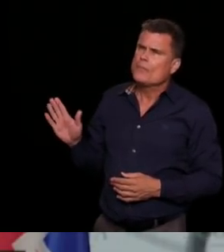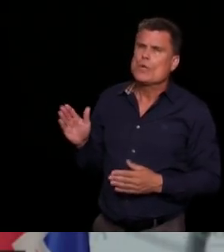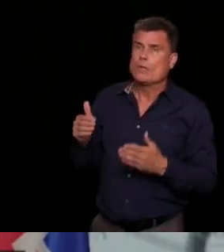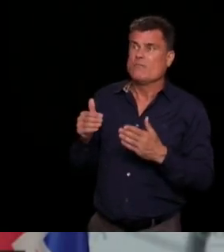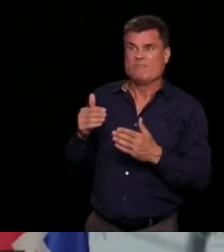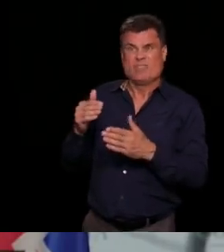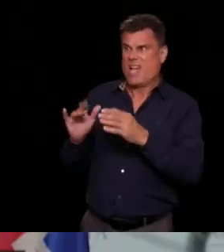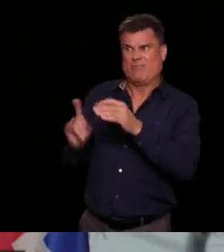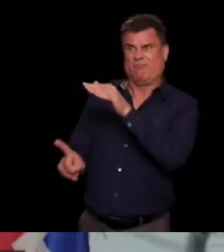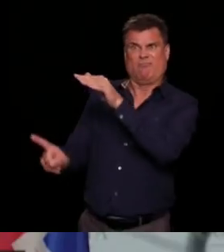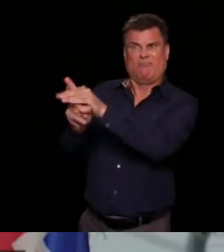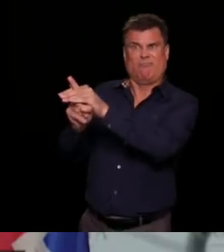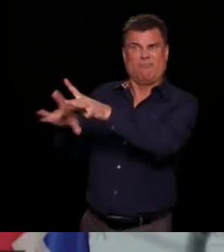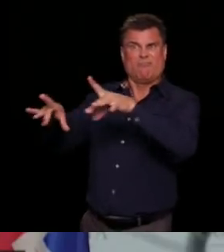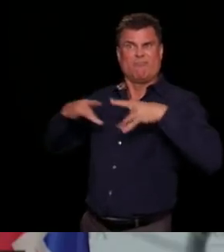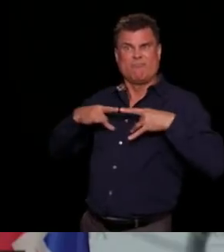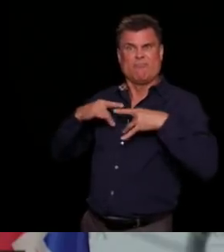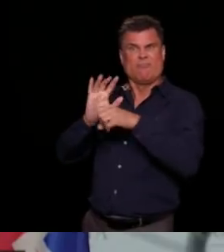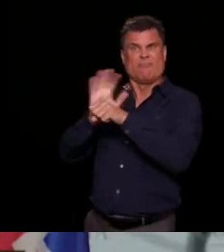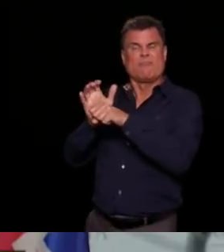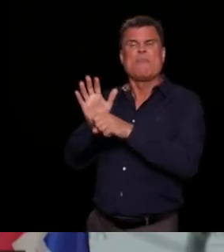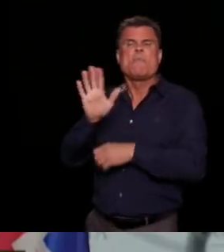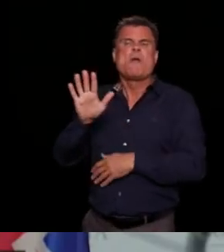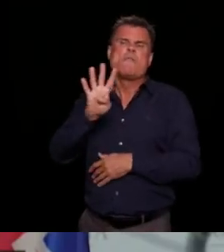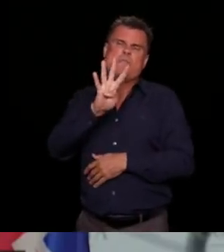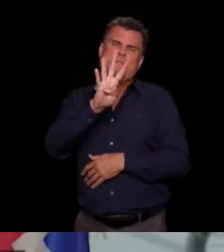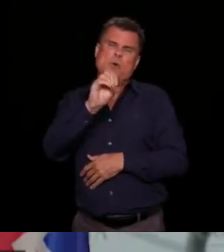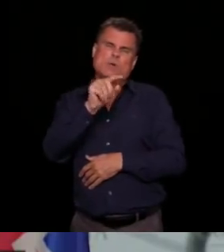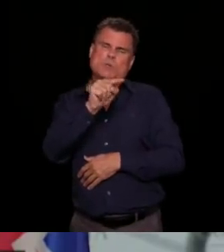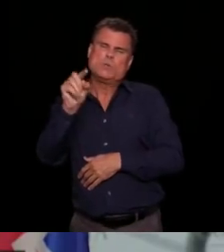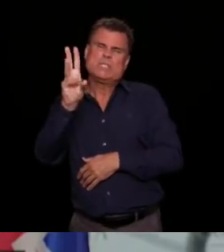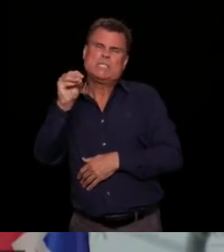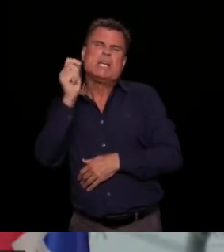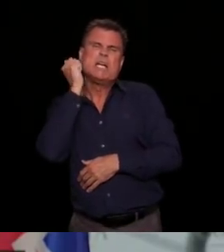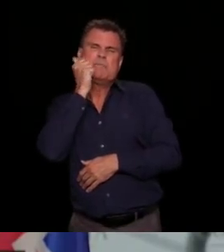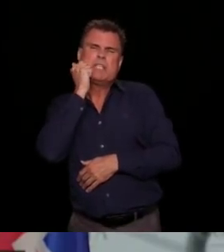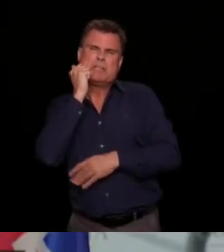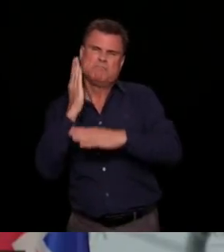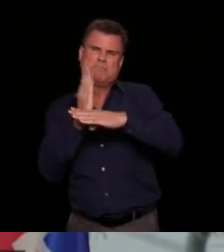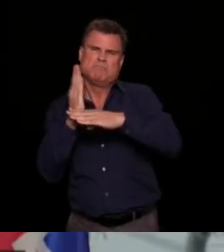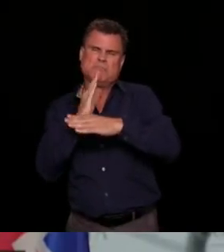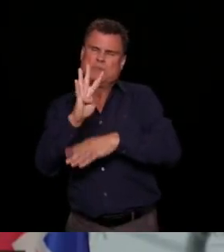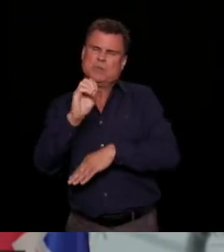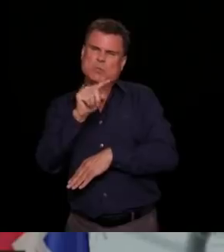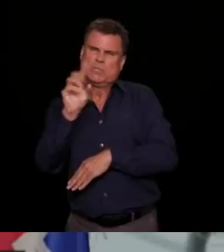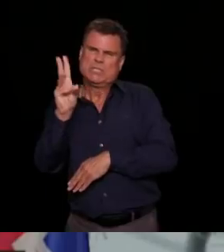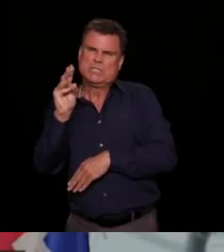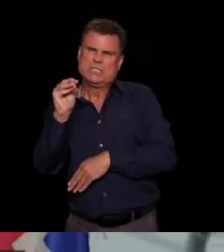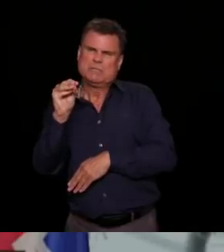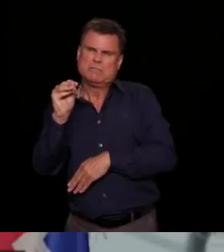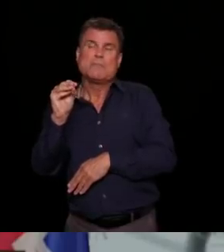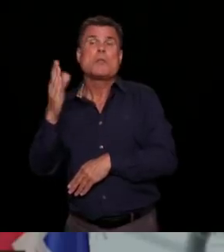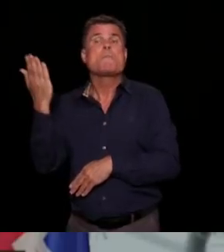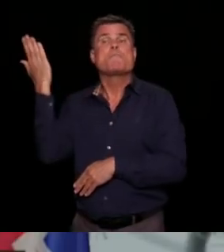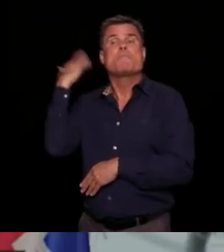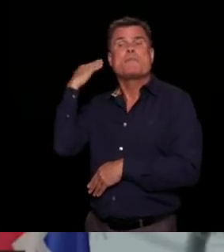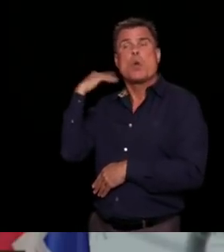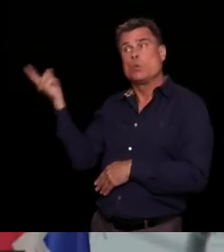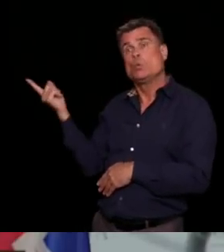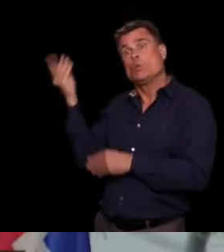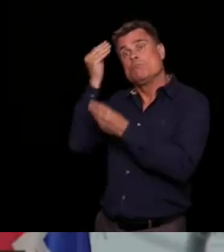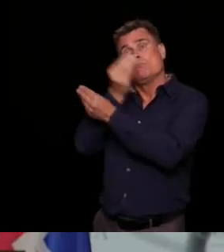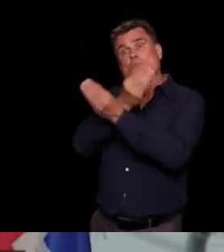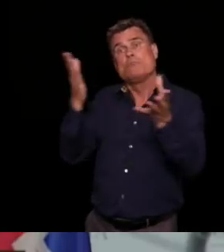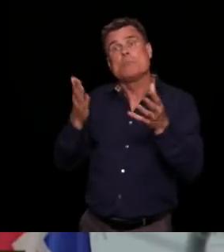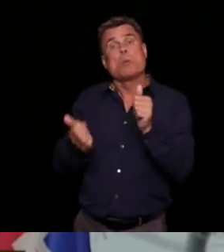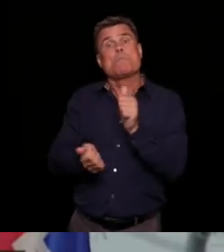of 40 to 60. So previously you've mentioned that cases in young people happened largely at parties